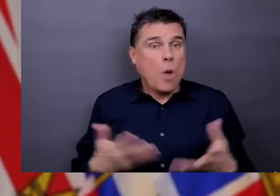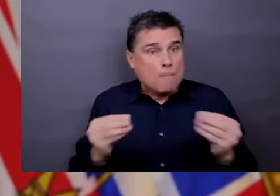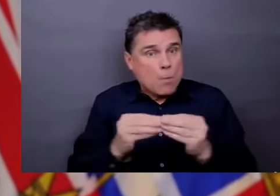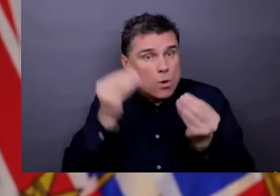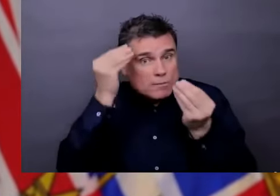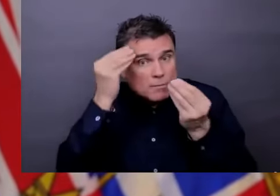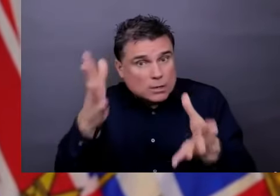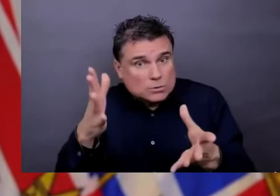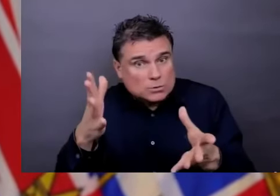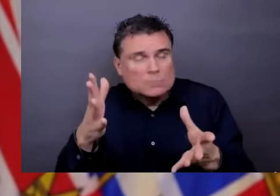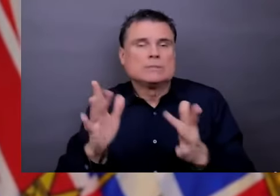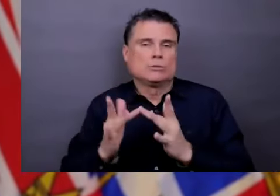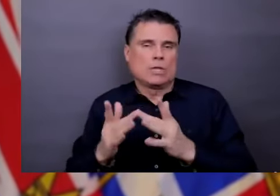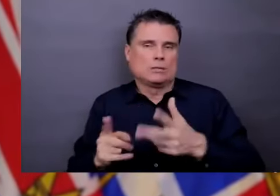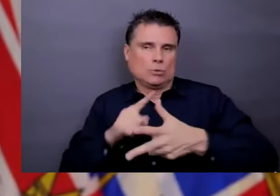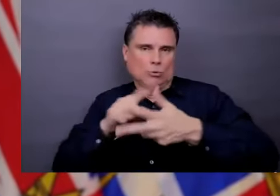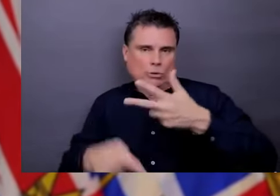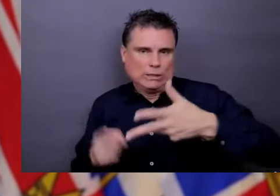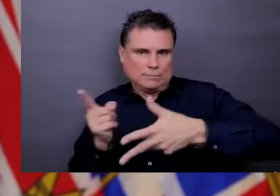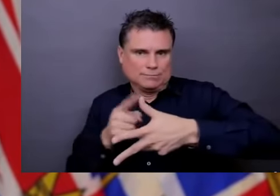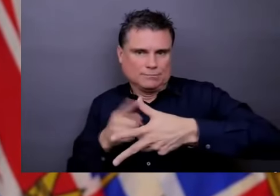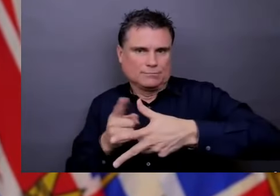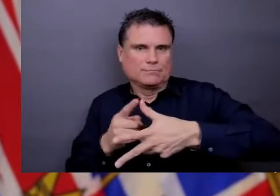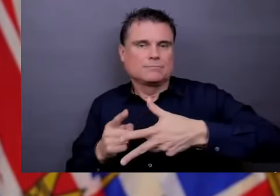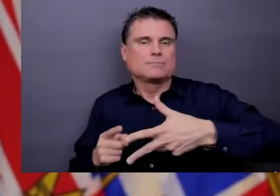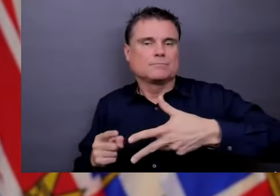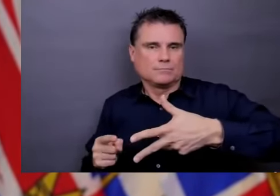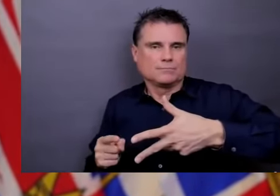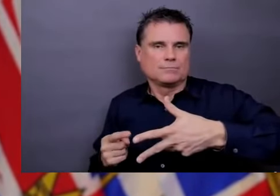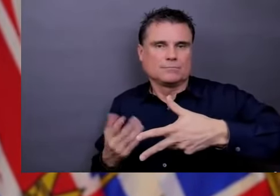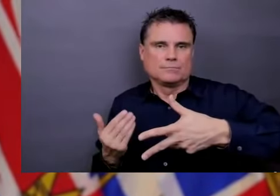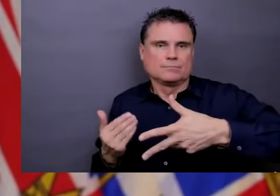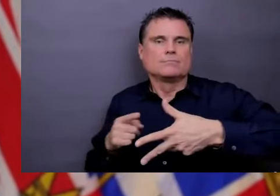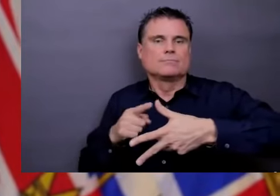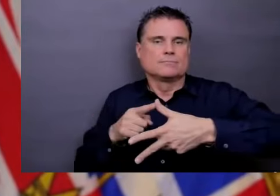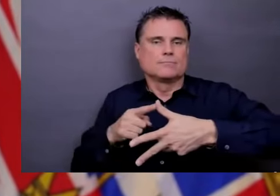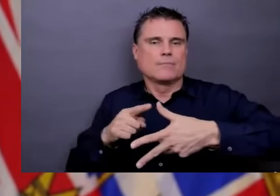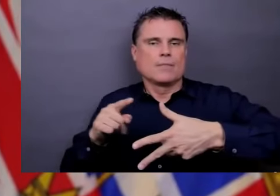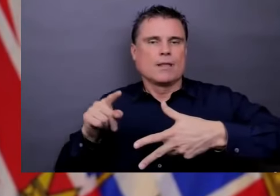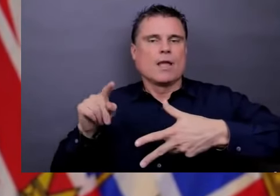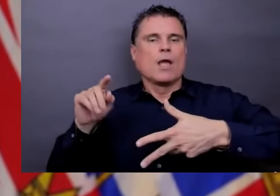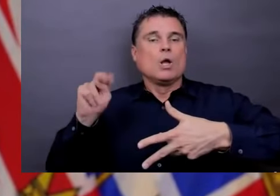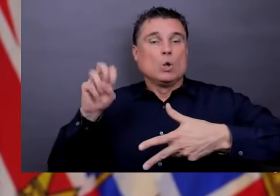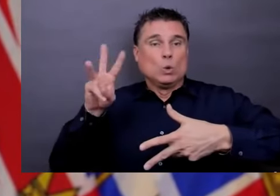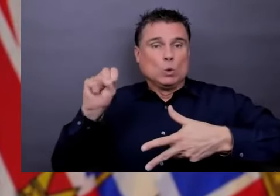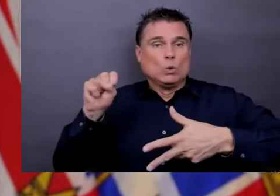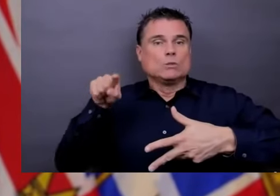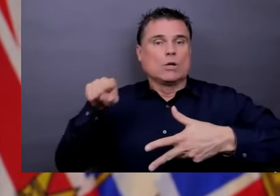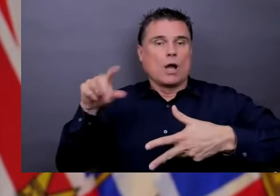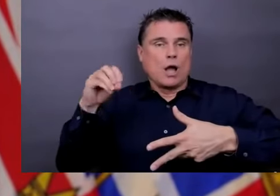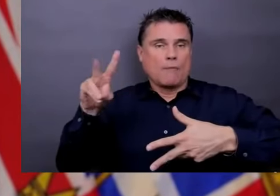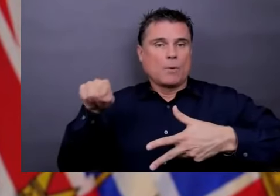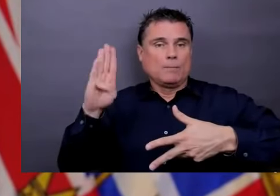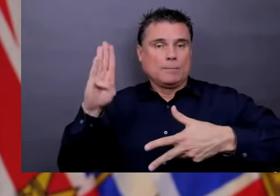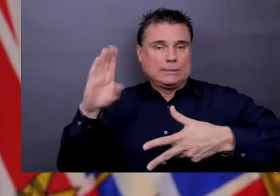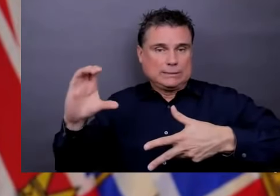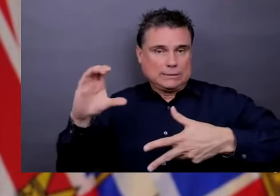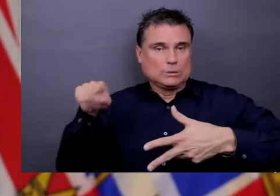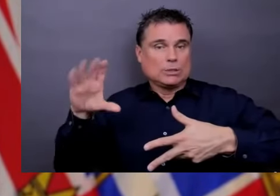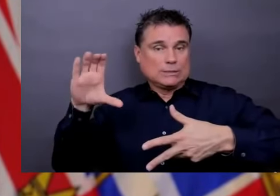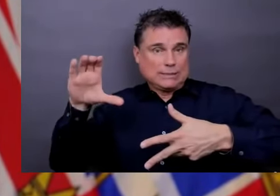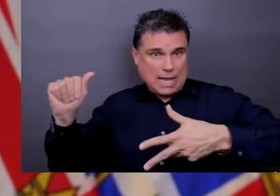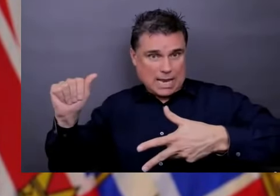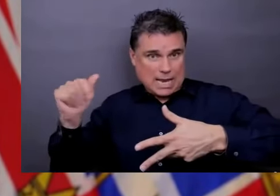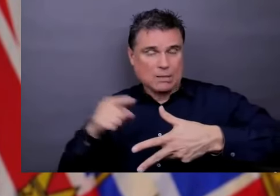cases, hospitalizations, and outbreaks, which you can find at news.gov.bc.ca. For updated province-wide restrictions, visit